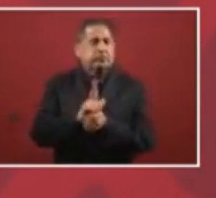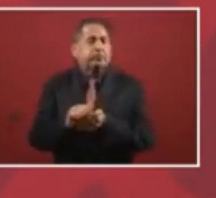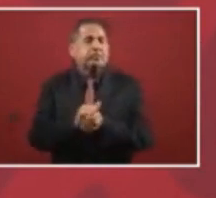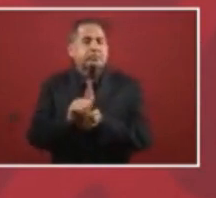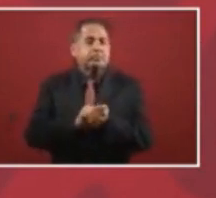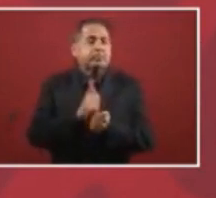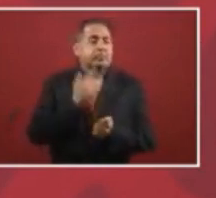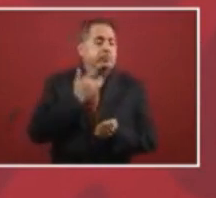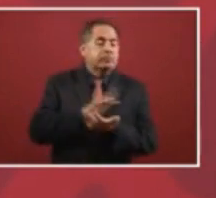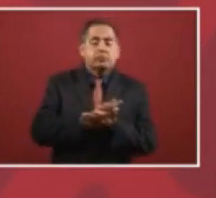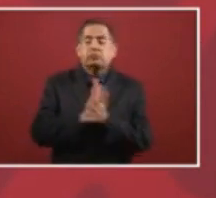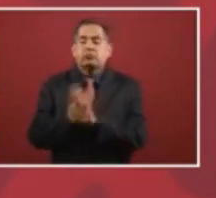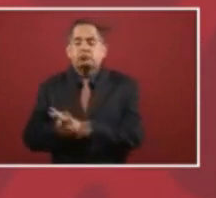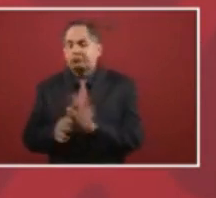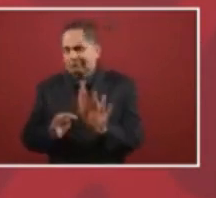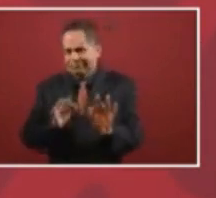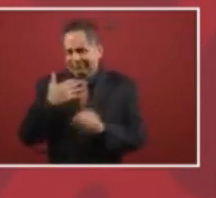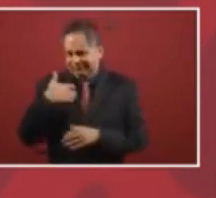in